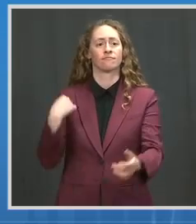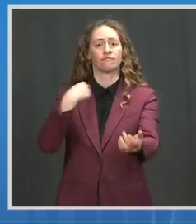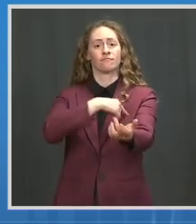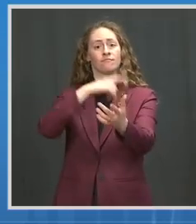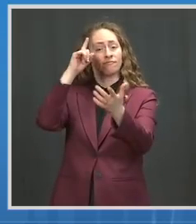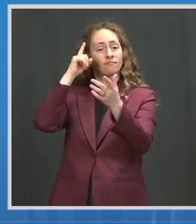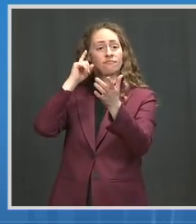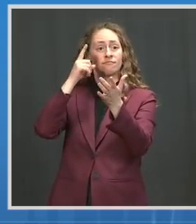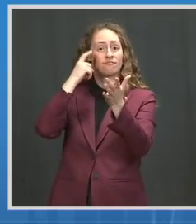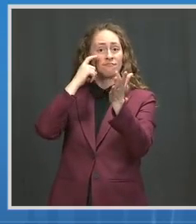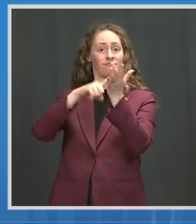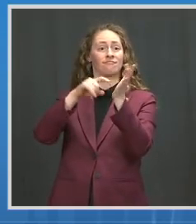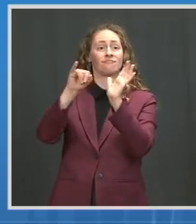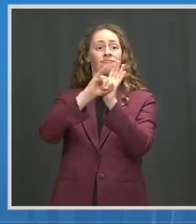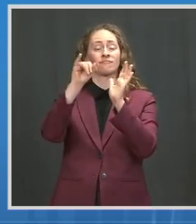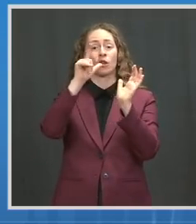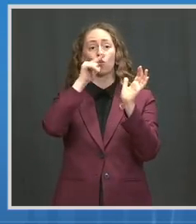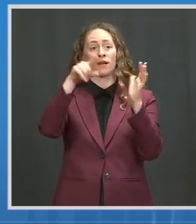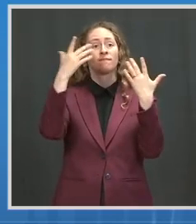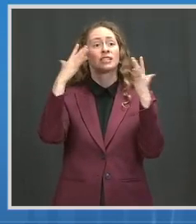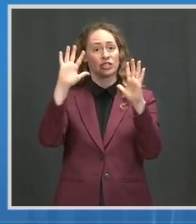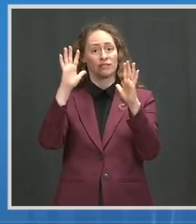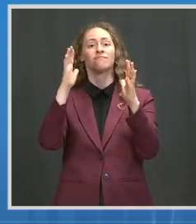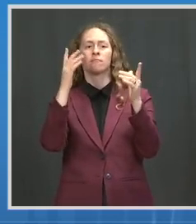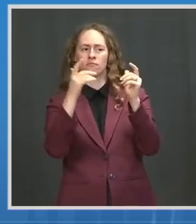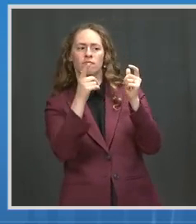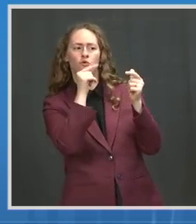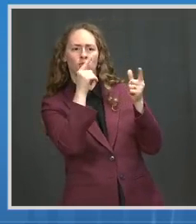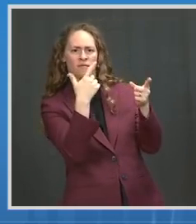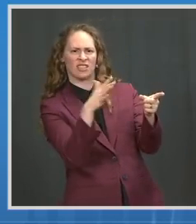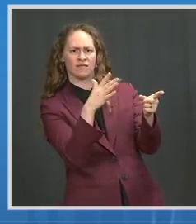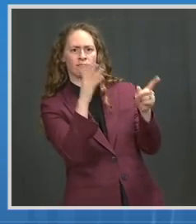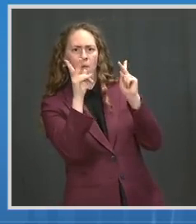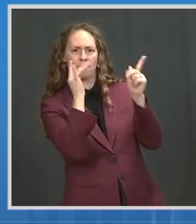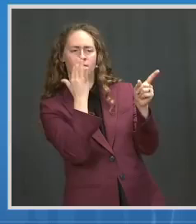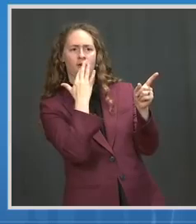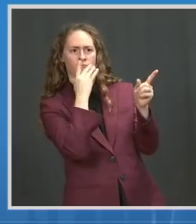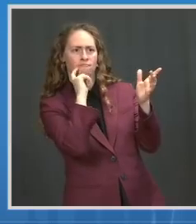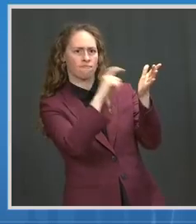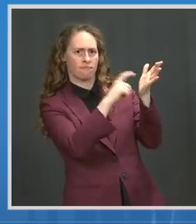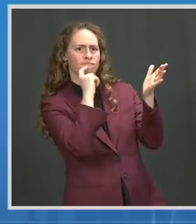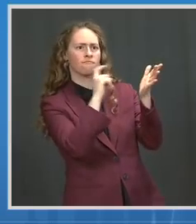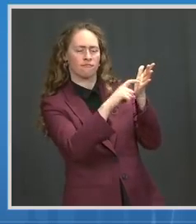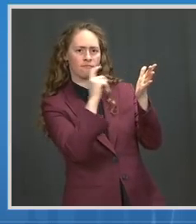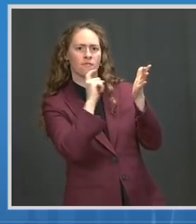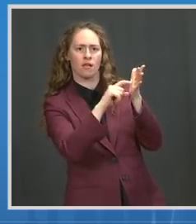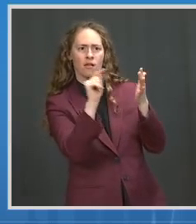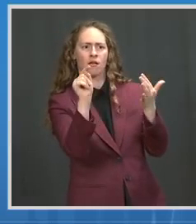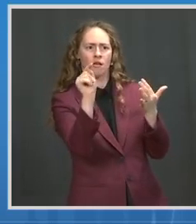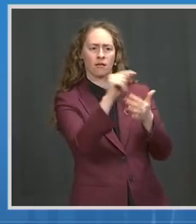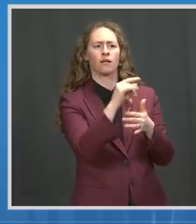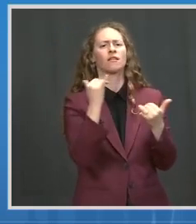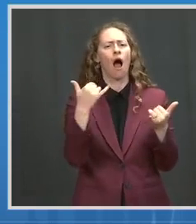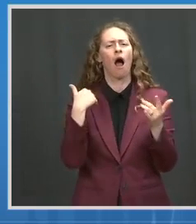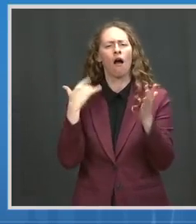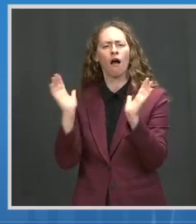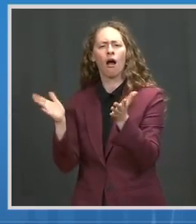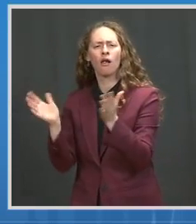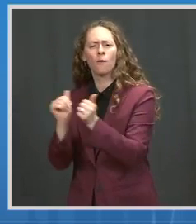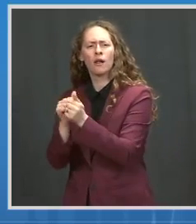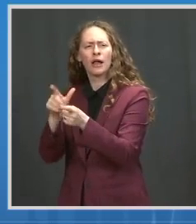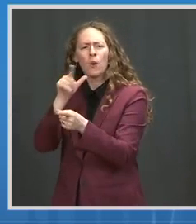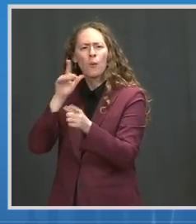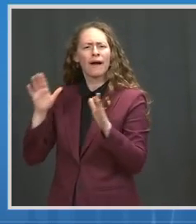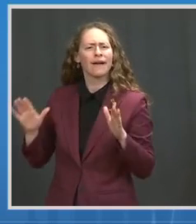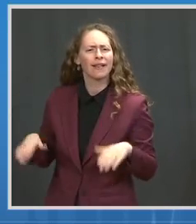Still, when talking to those who are unvaccinated, I often hear many of the same reasons for why they have yet to get a